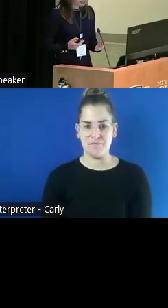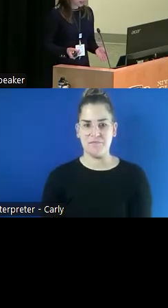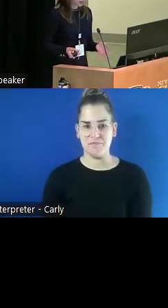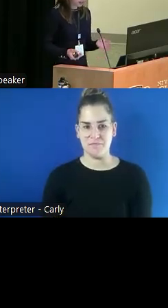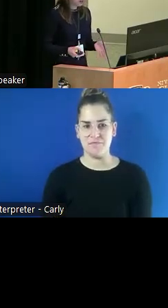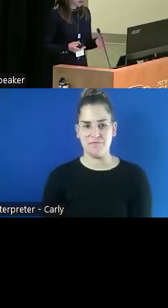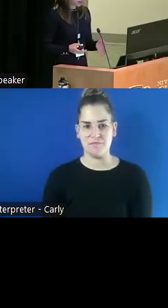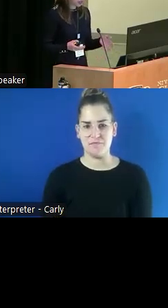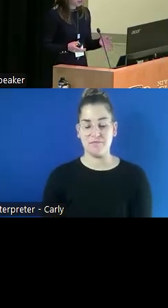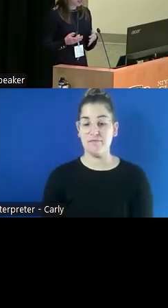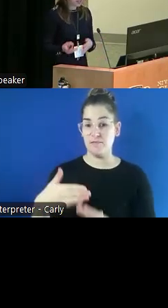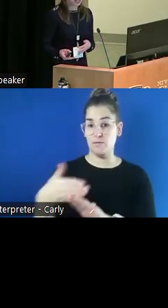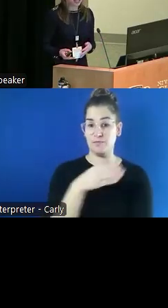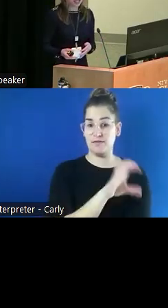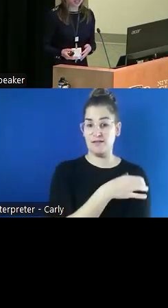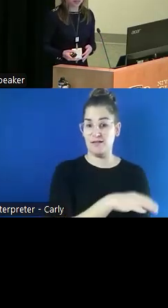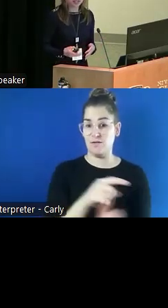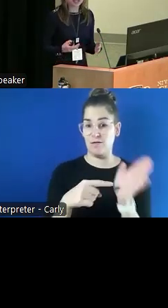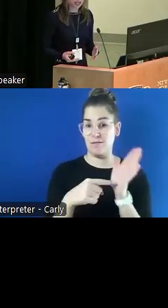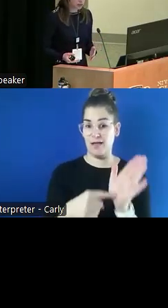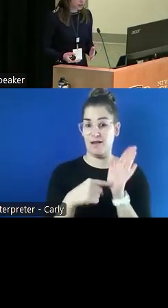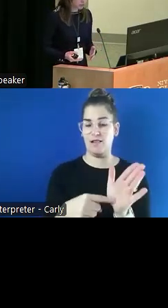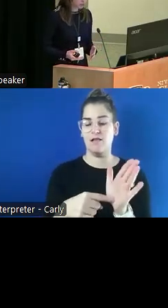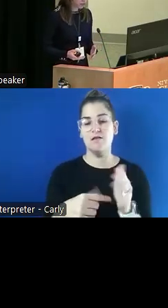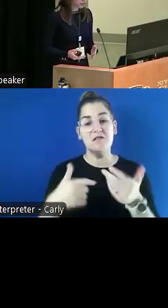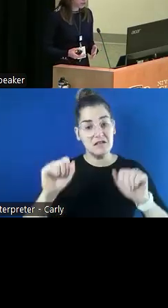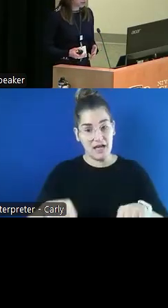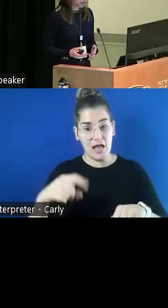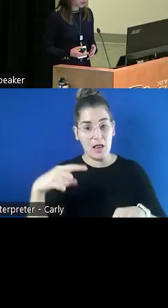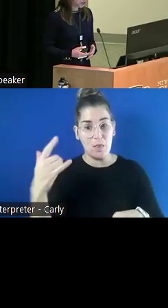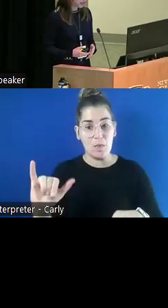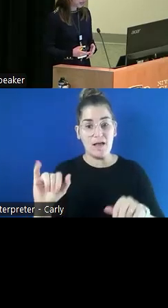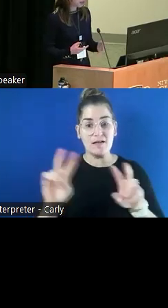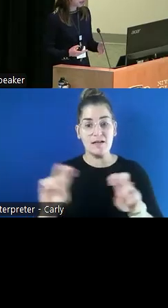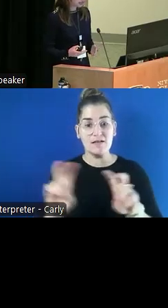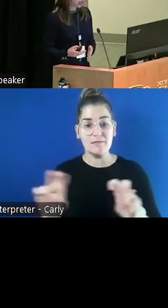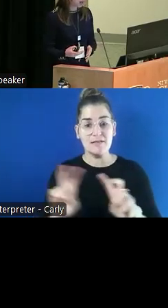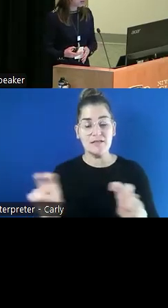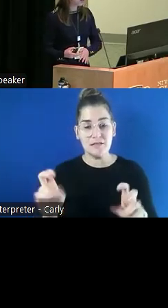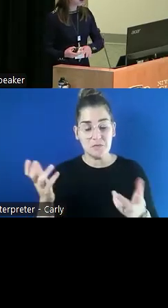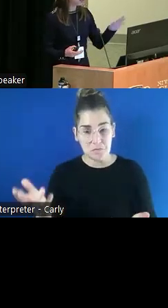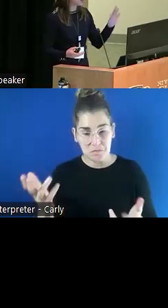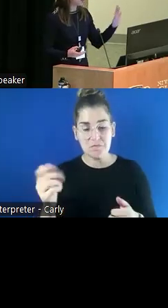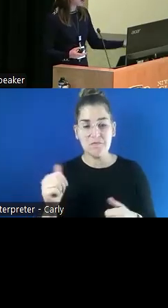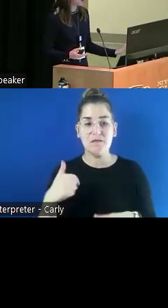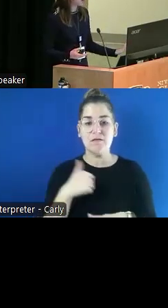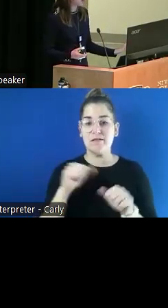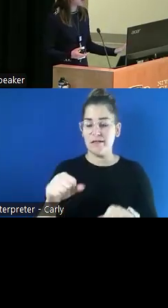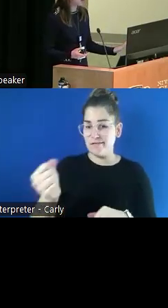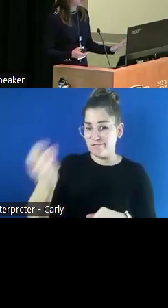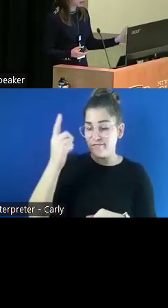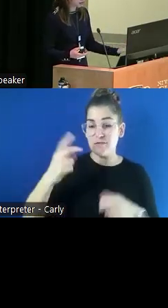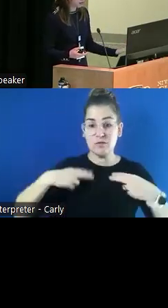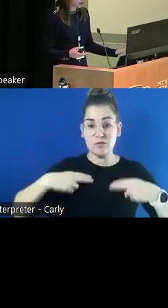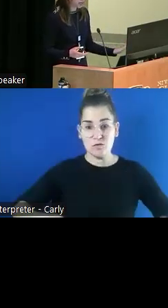The preclinical model can be translated into an assessment for humans so that we can understand how the biological processes